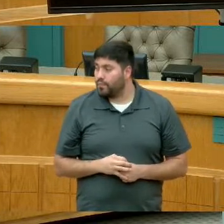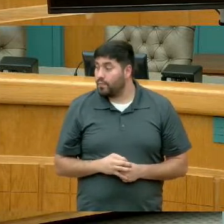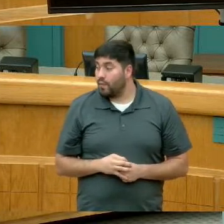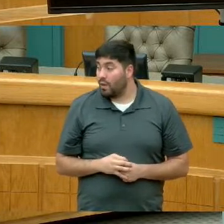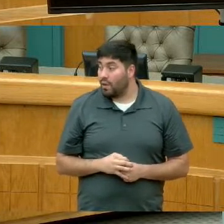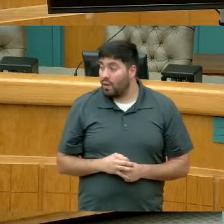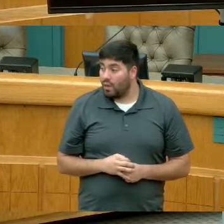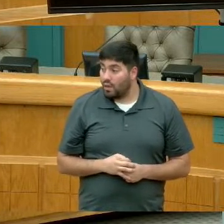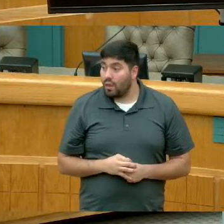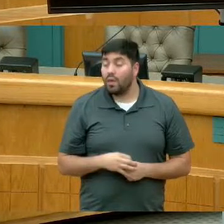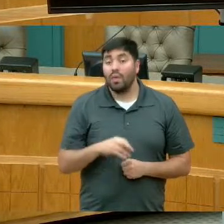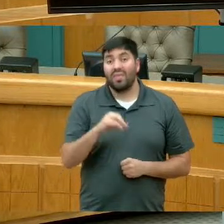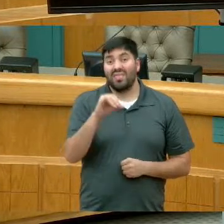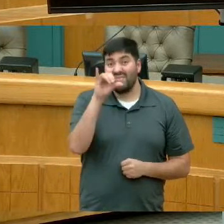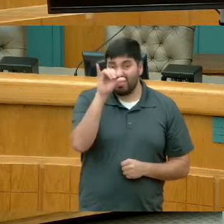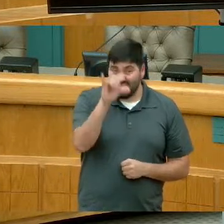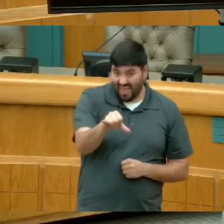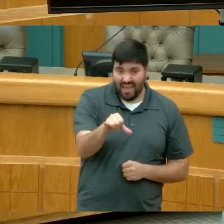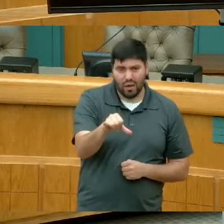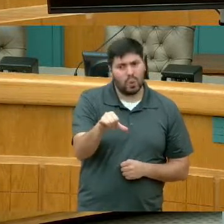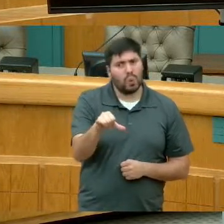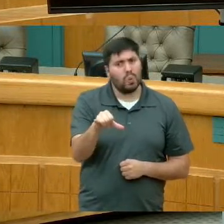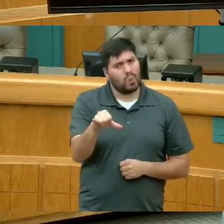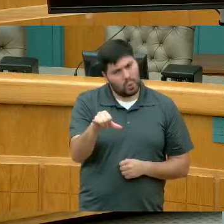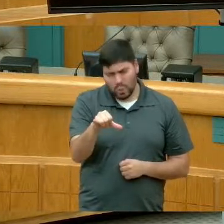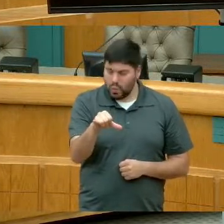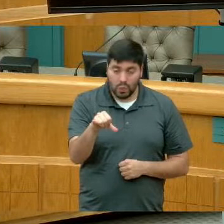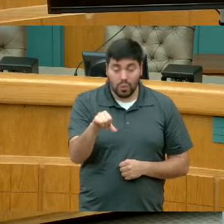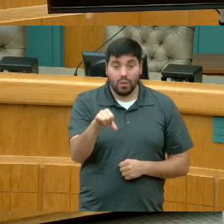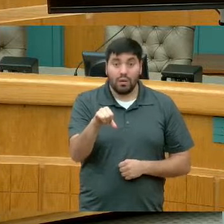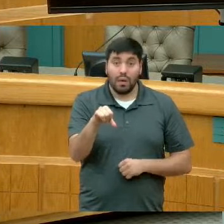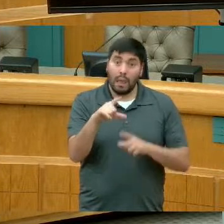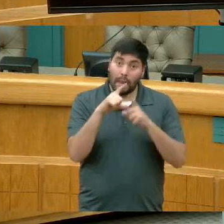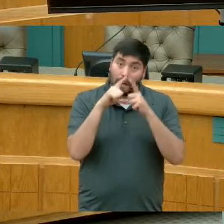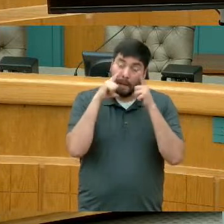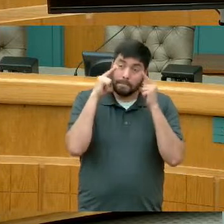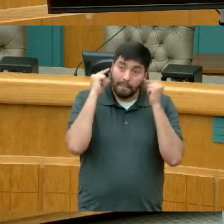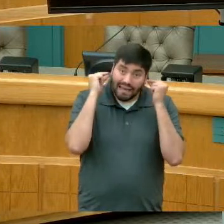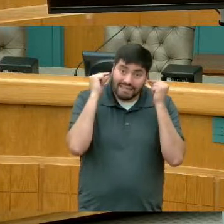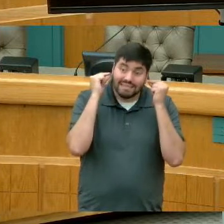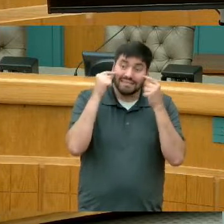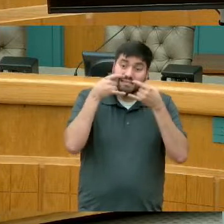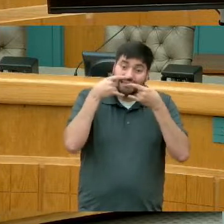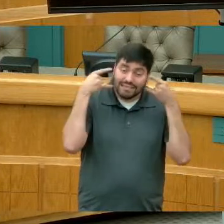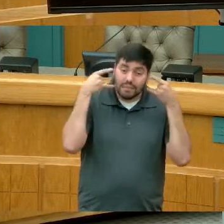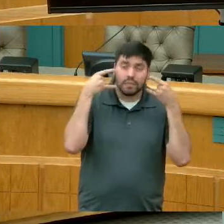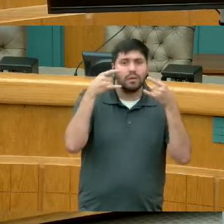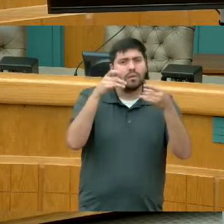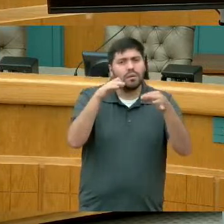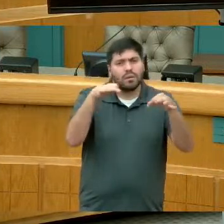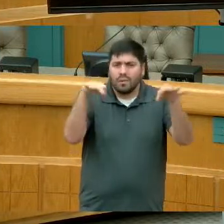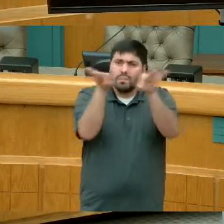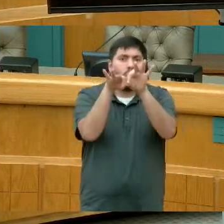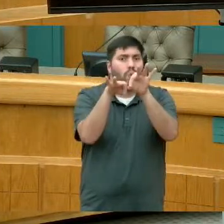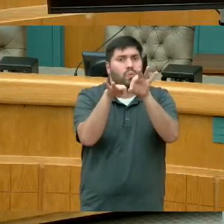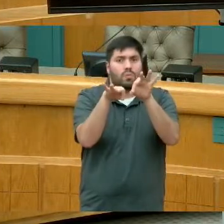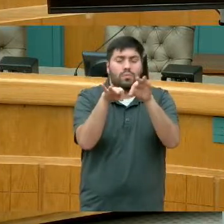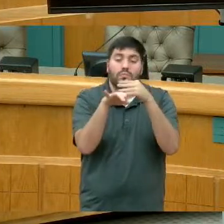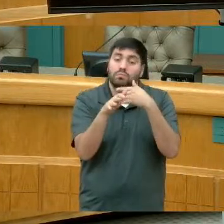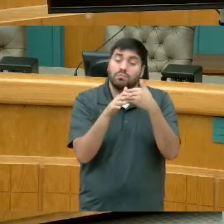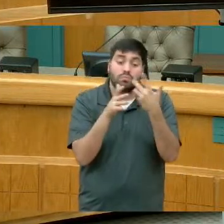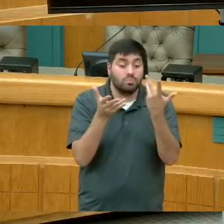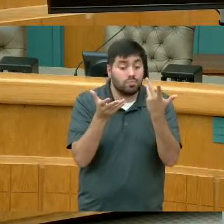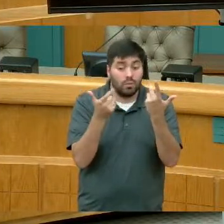All of that is said to be able to tell you the importance of wearing a mask, especially